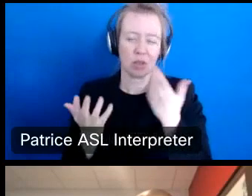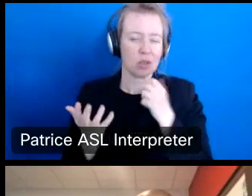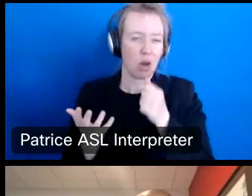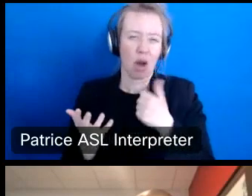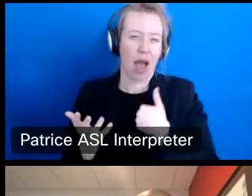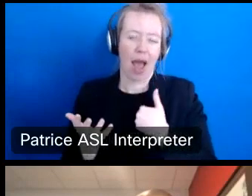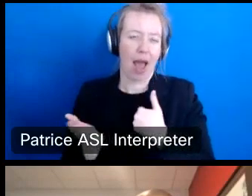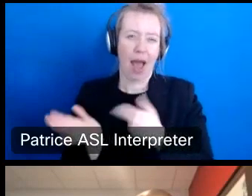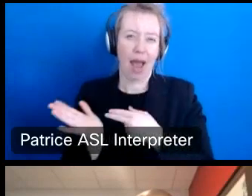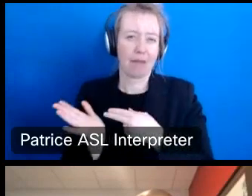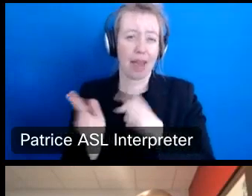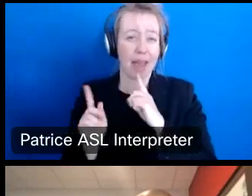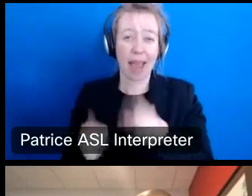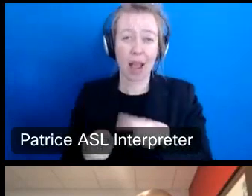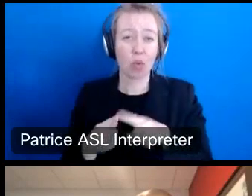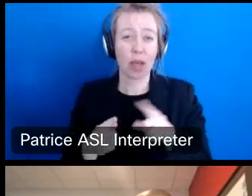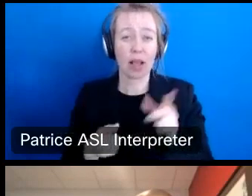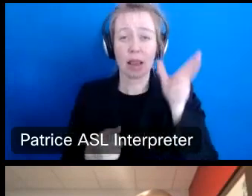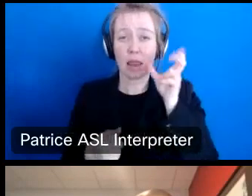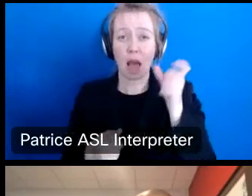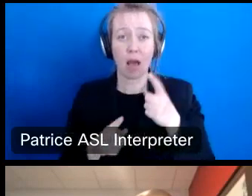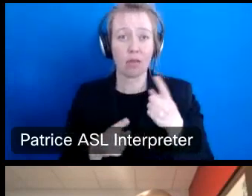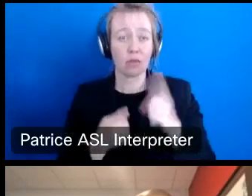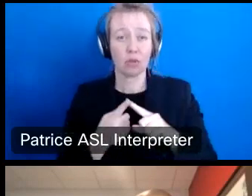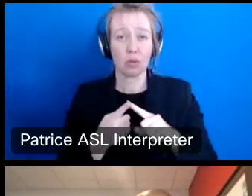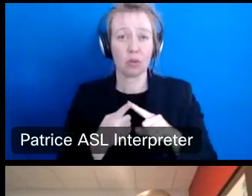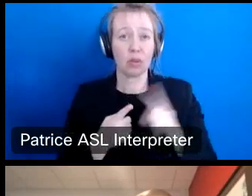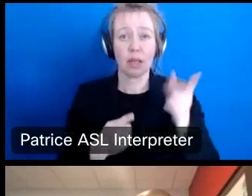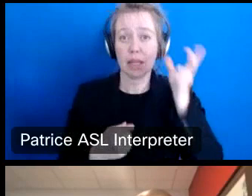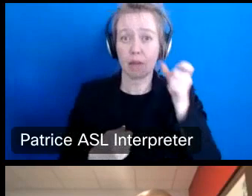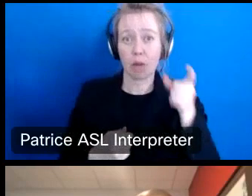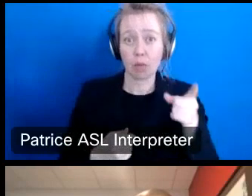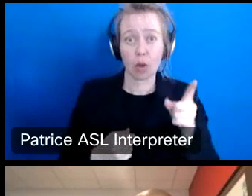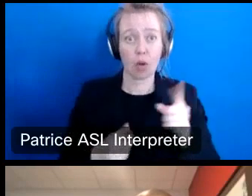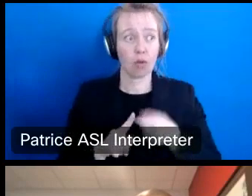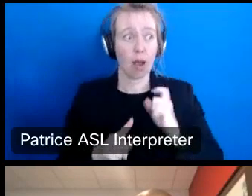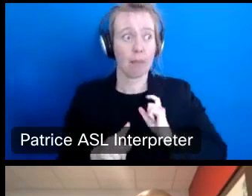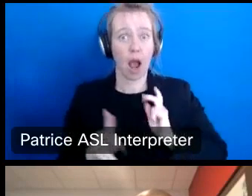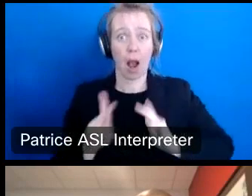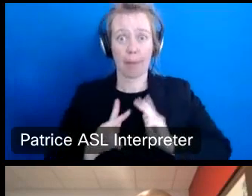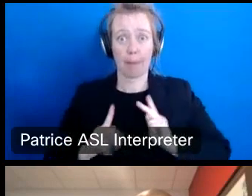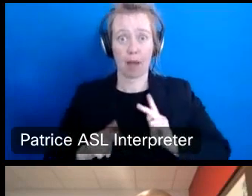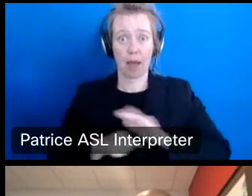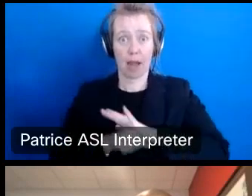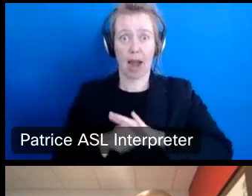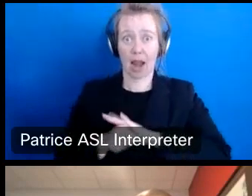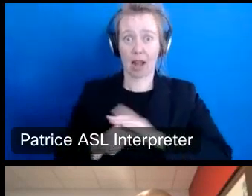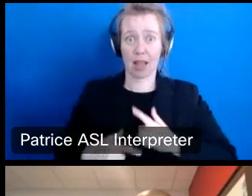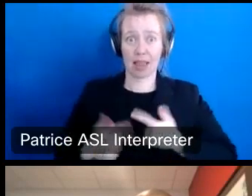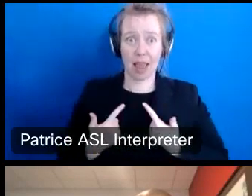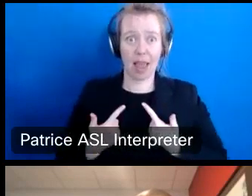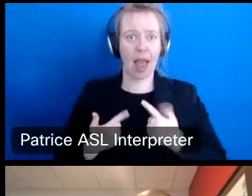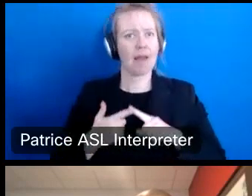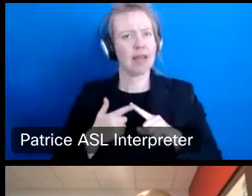from you, and for you to hear from our residents what concerns them and how we can get